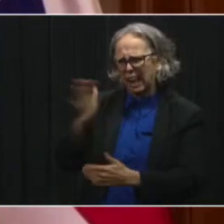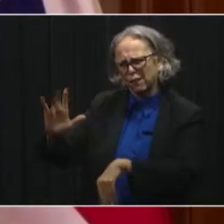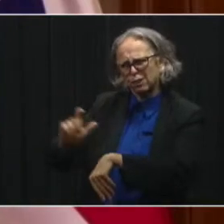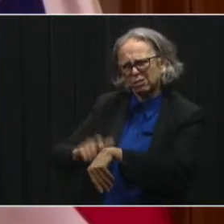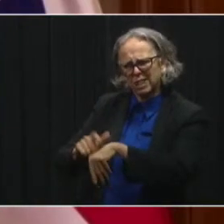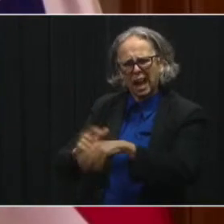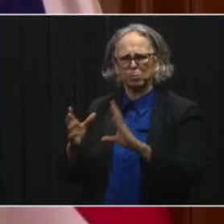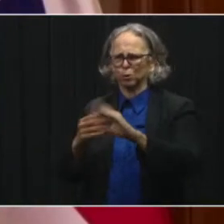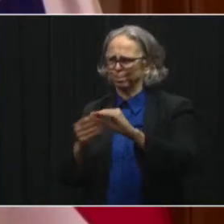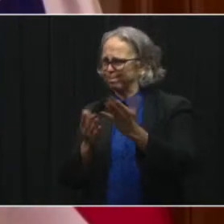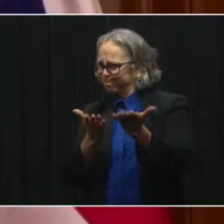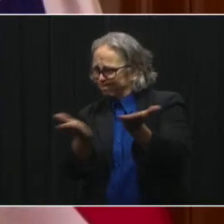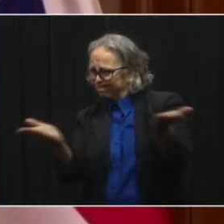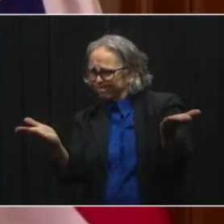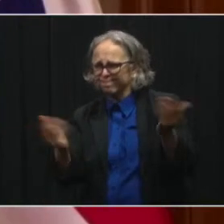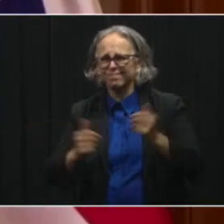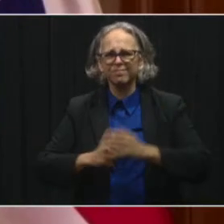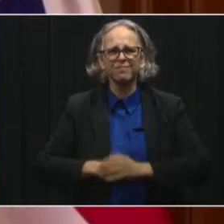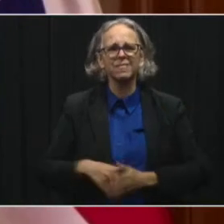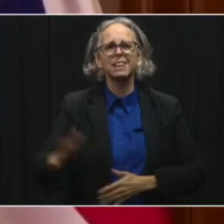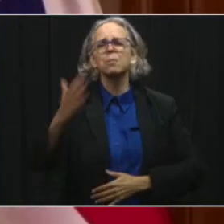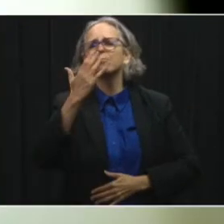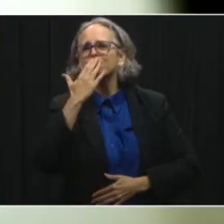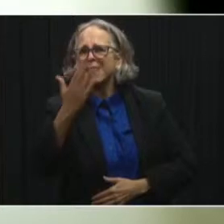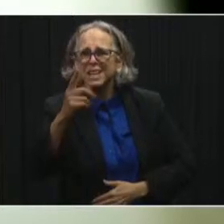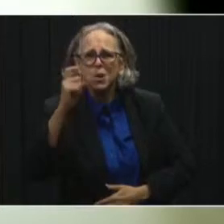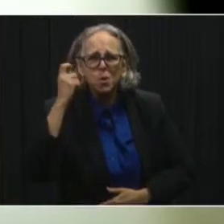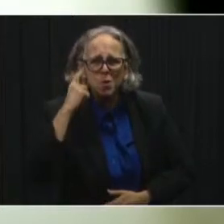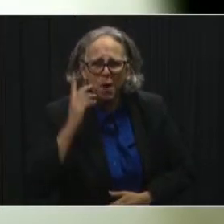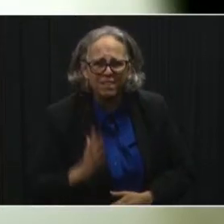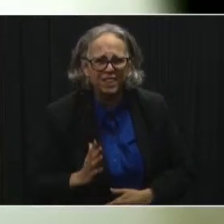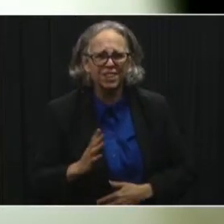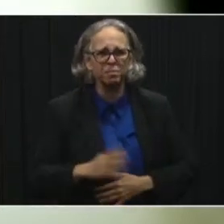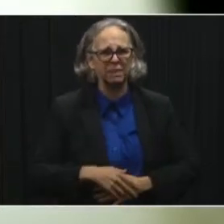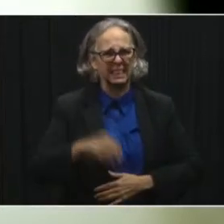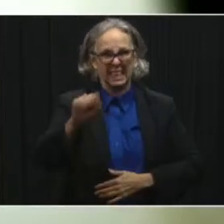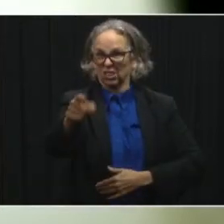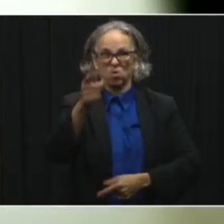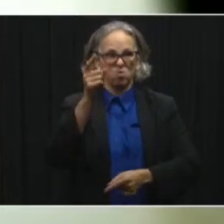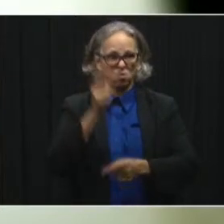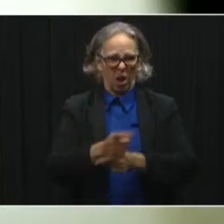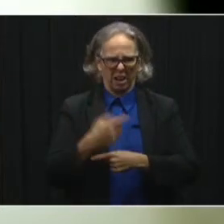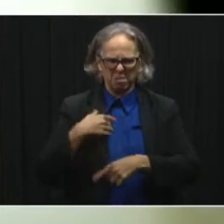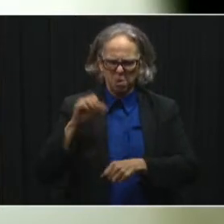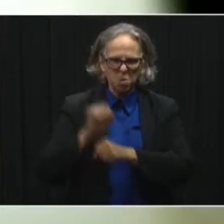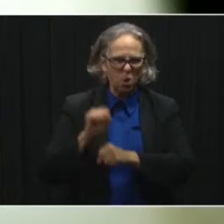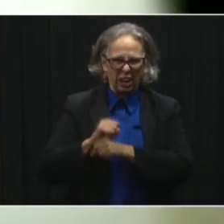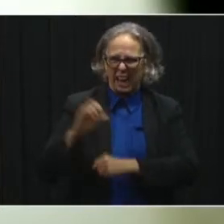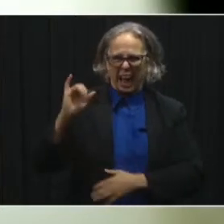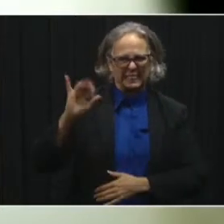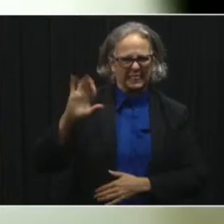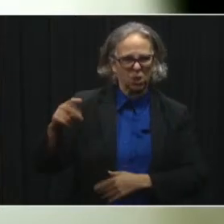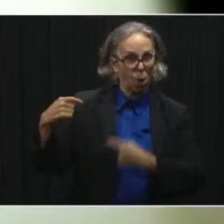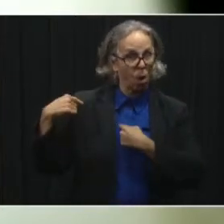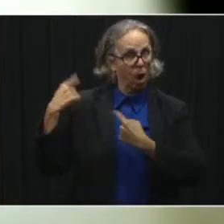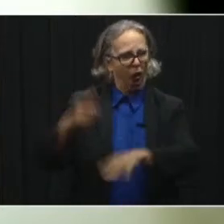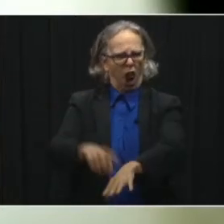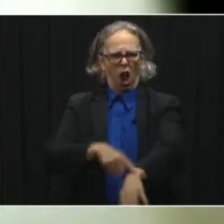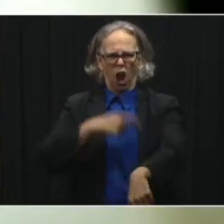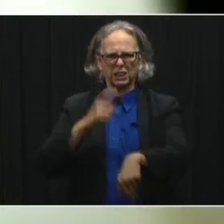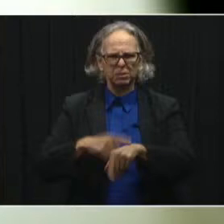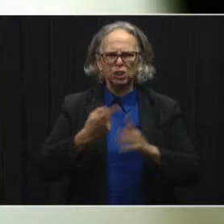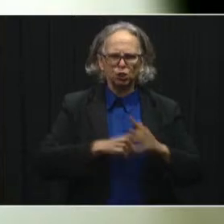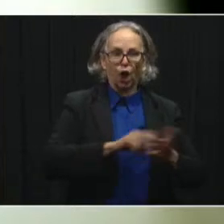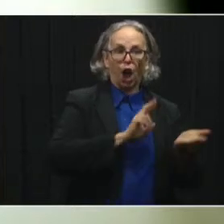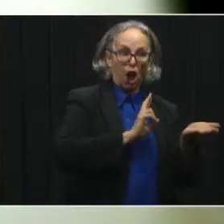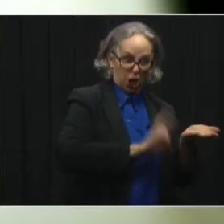day. Thank you, Governor. Yes, I have been working in the ICU. I started as an ICU nurse and then transitioned to med